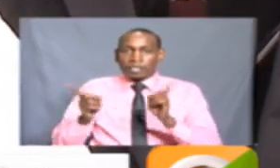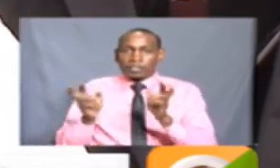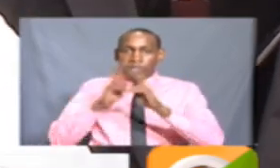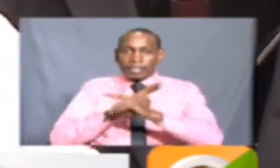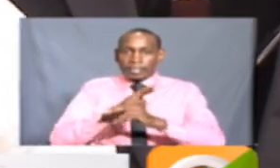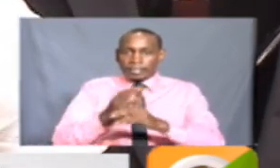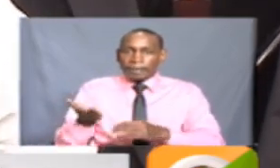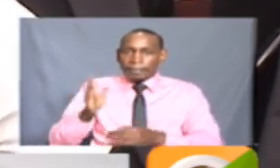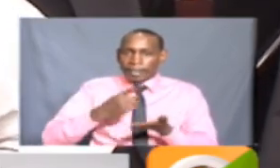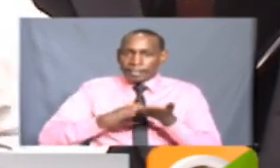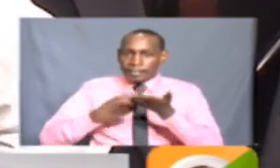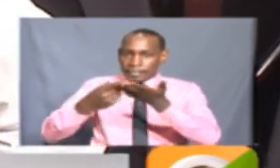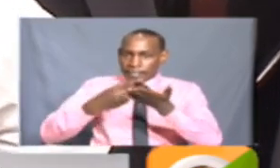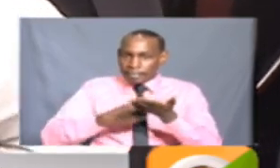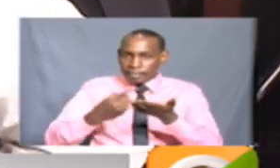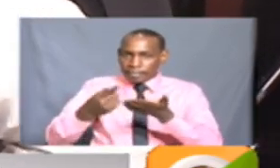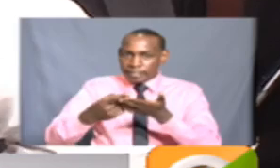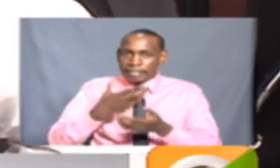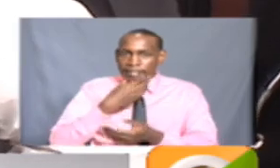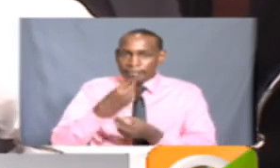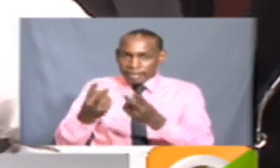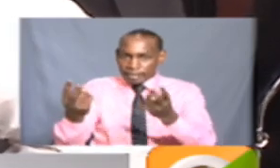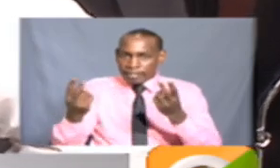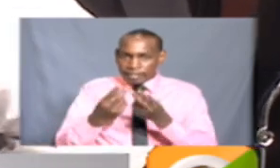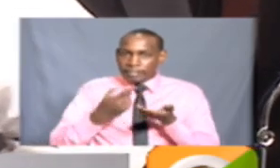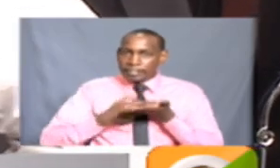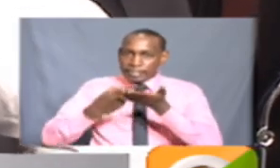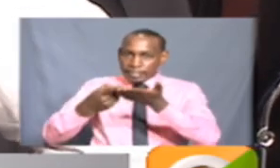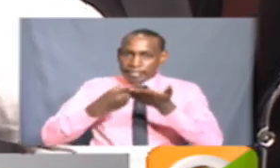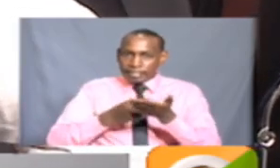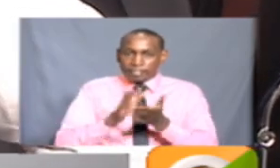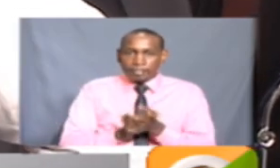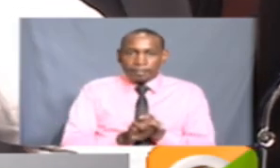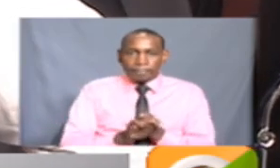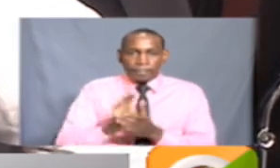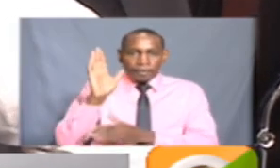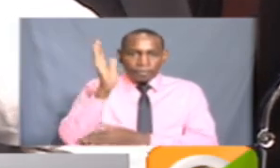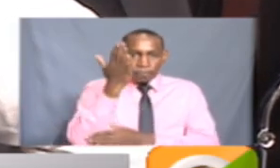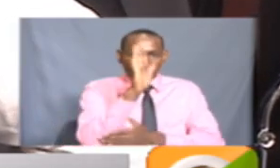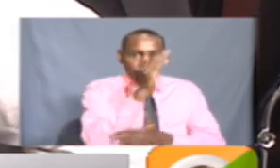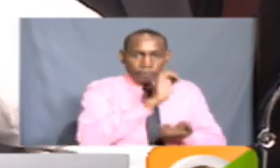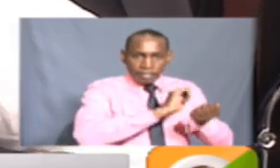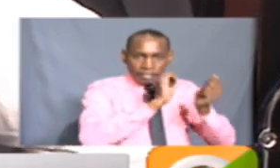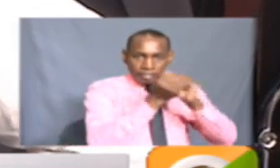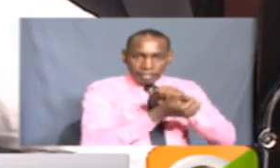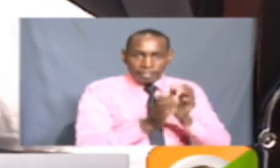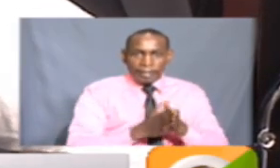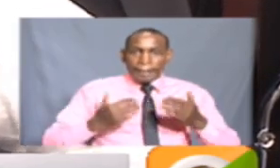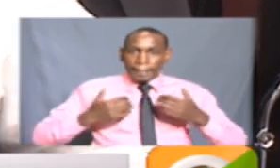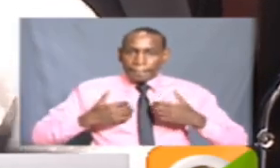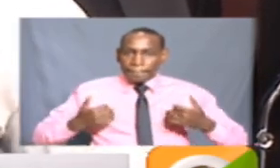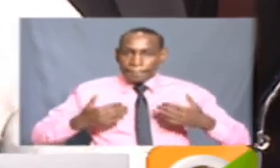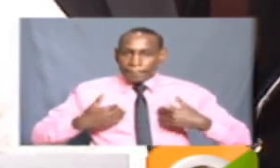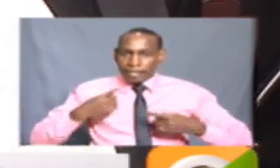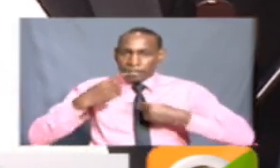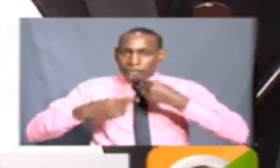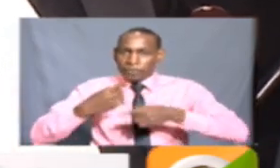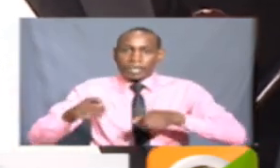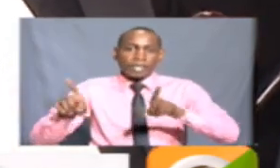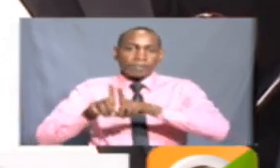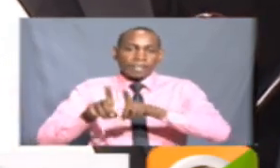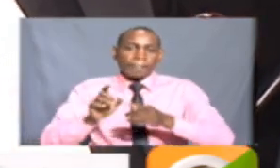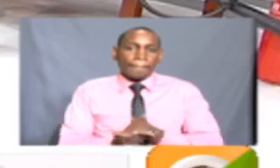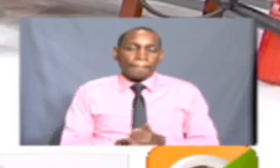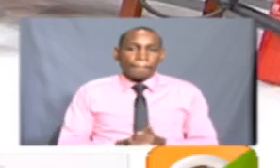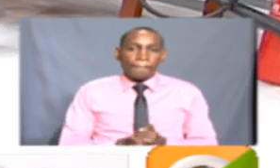talk exactly what these gentlemen are talking about. The forest has changed. Monkeys remain the same. The